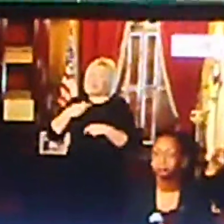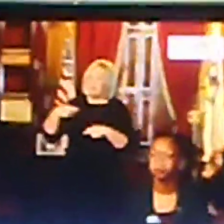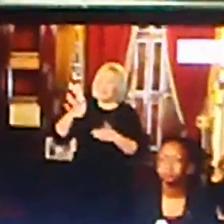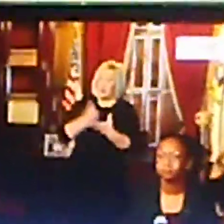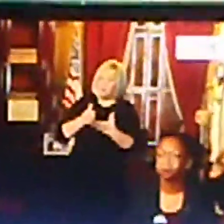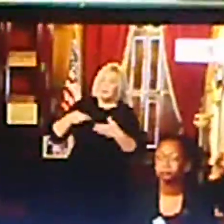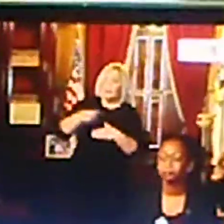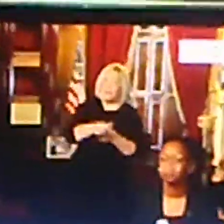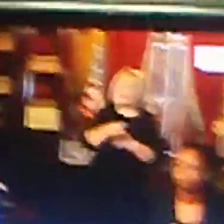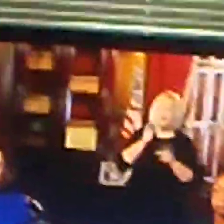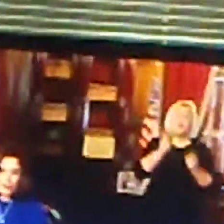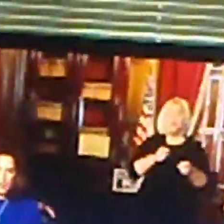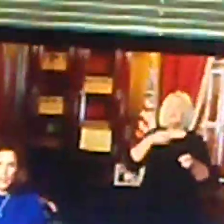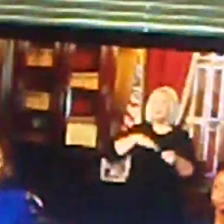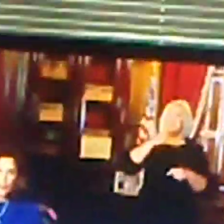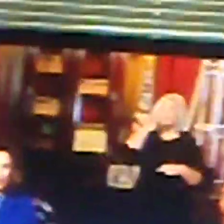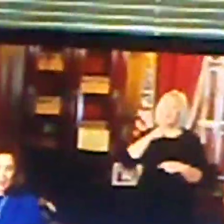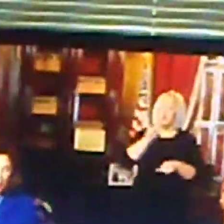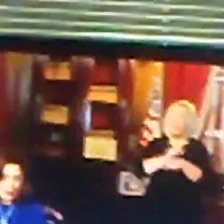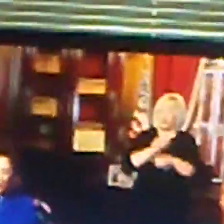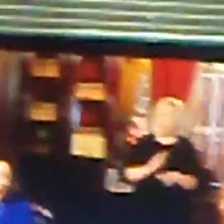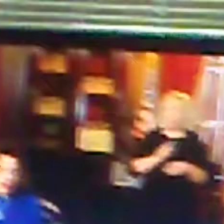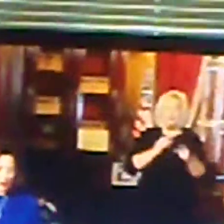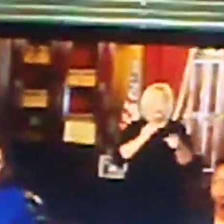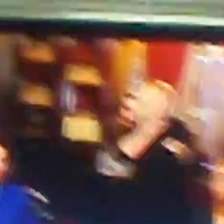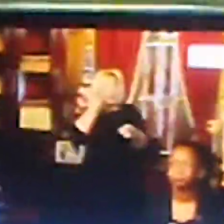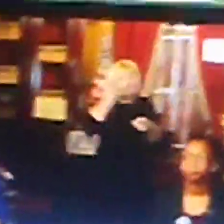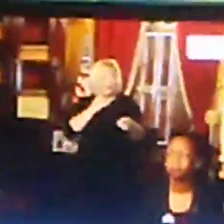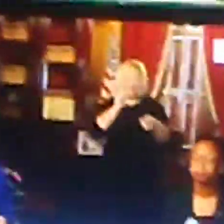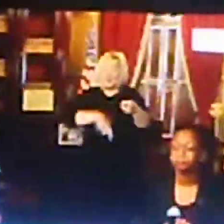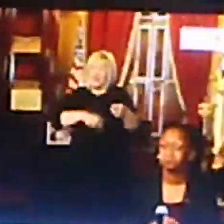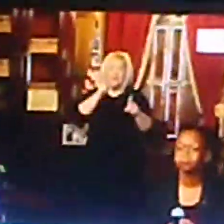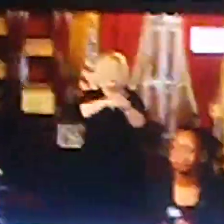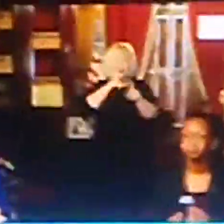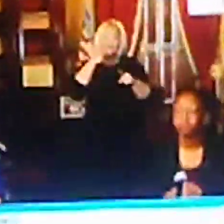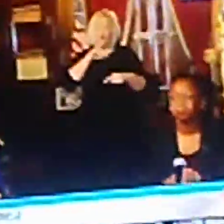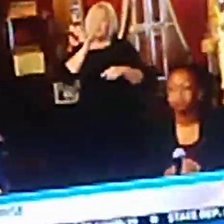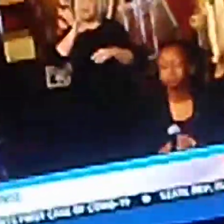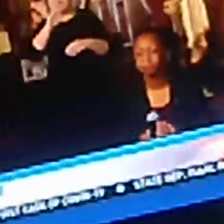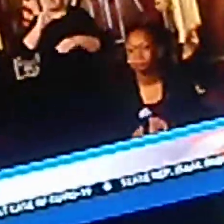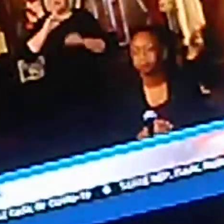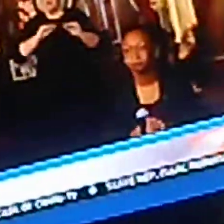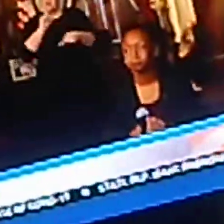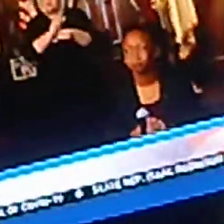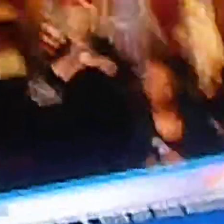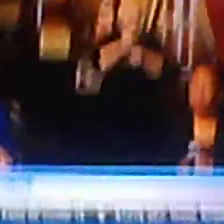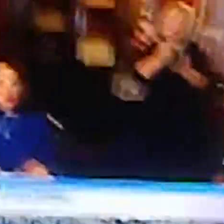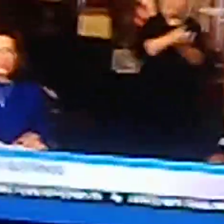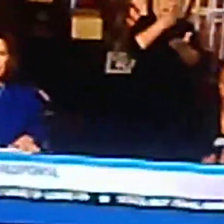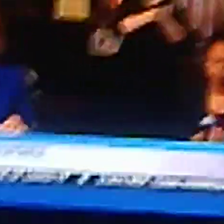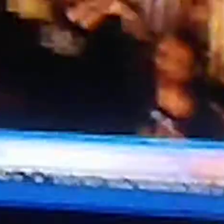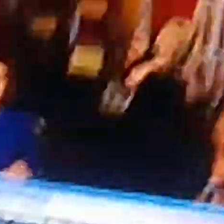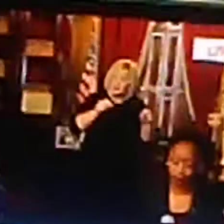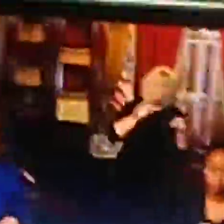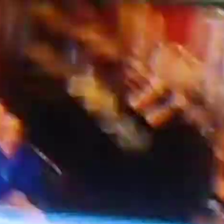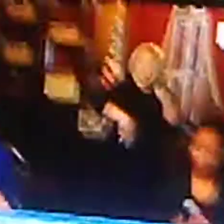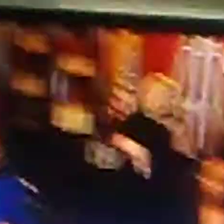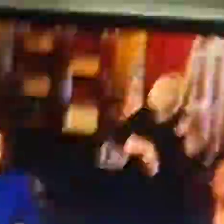to grant benefits to workers who do not already qualify for unemployment benefits. These workers